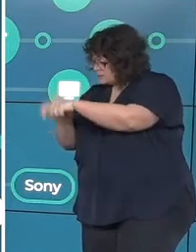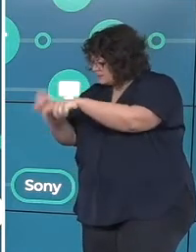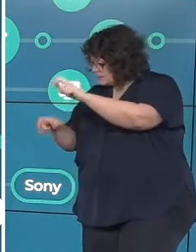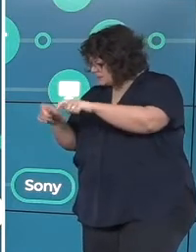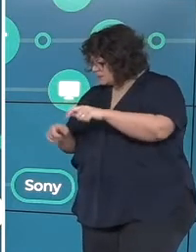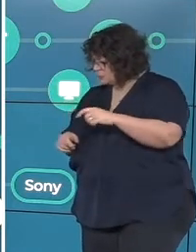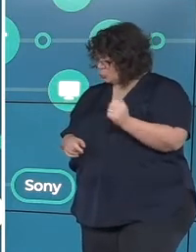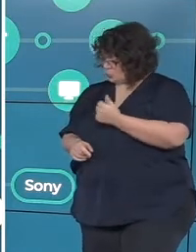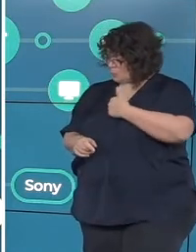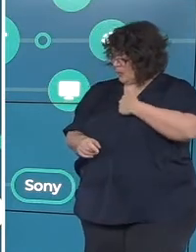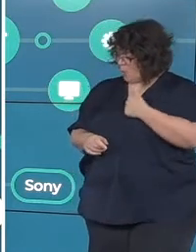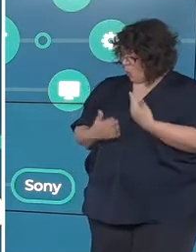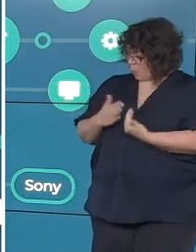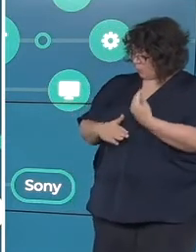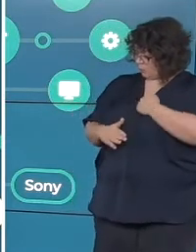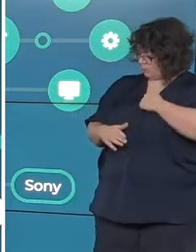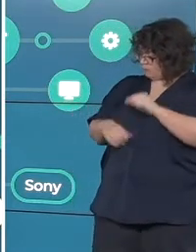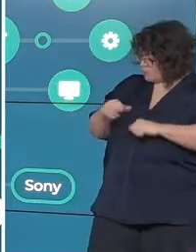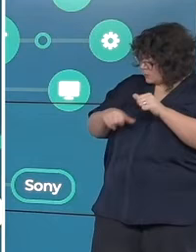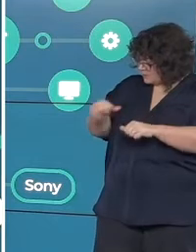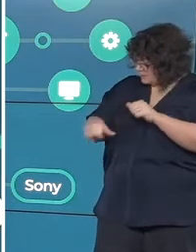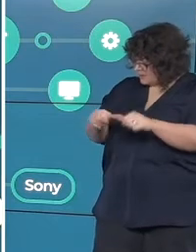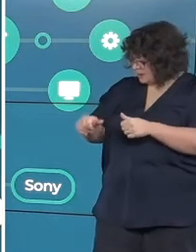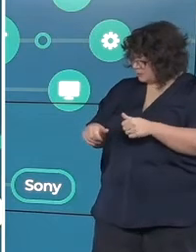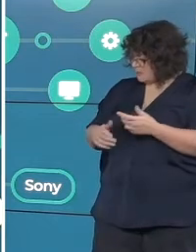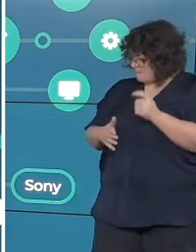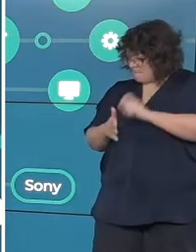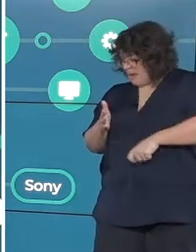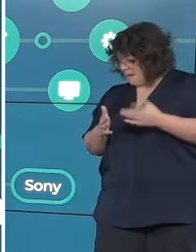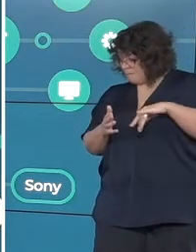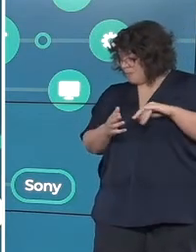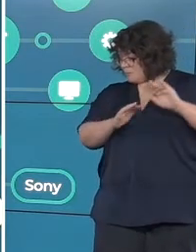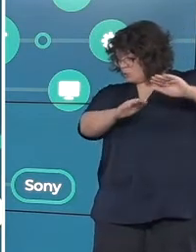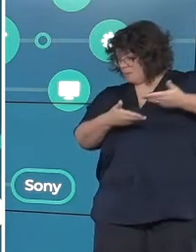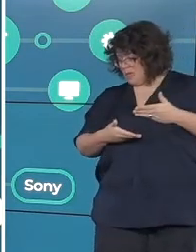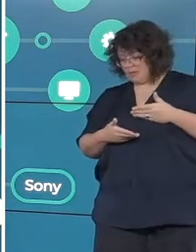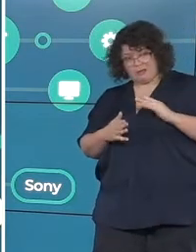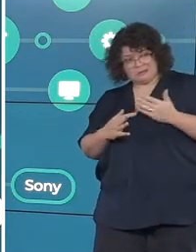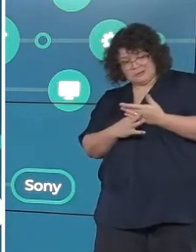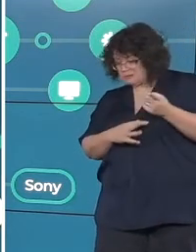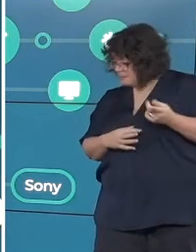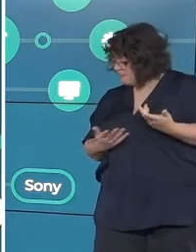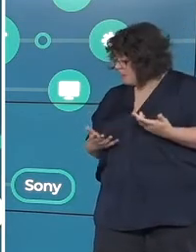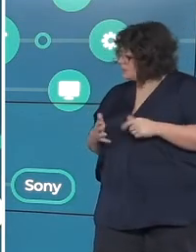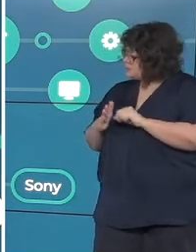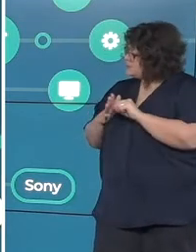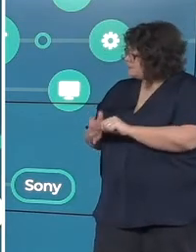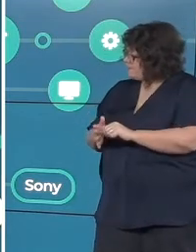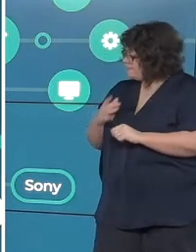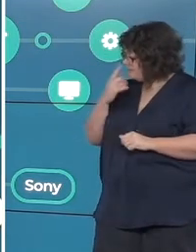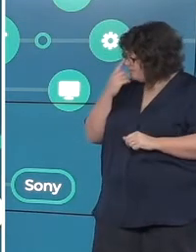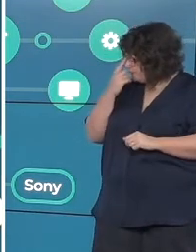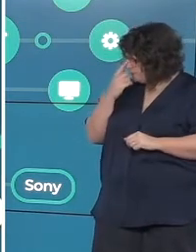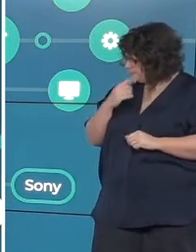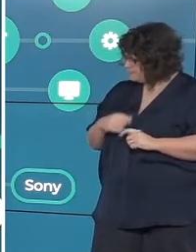do first? And then, the point of partnerships consultation, so important. And real quick, the sort of